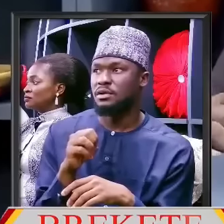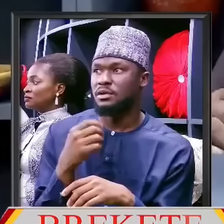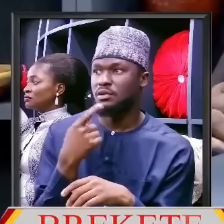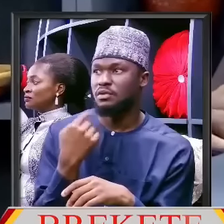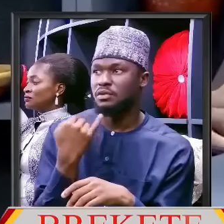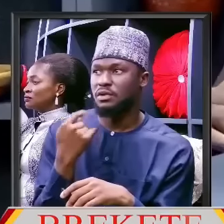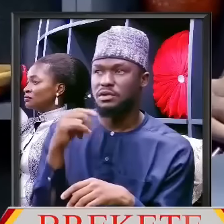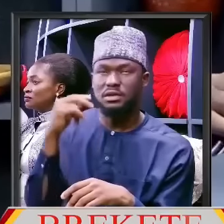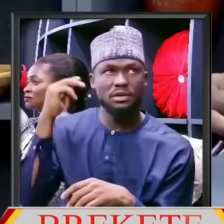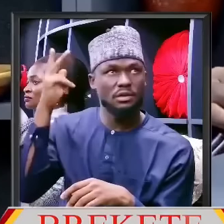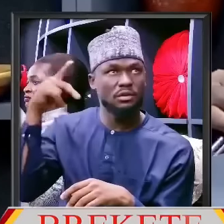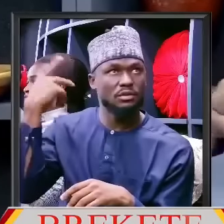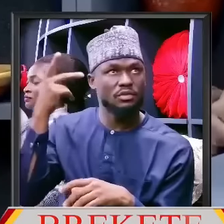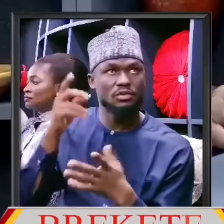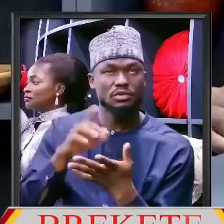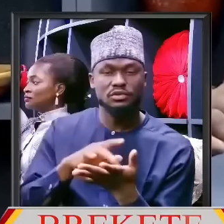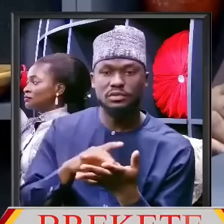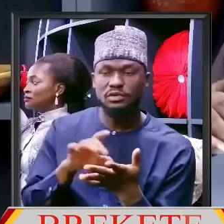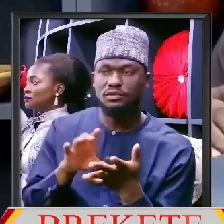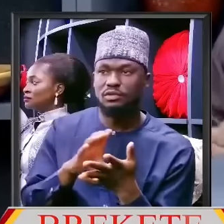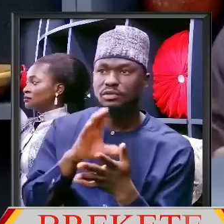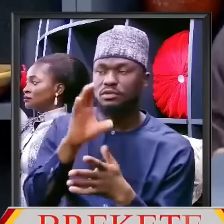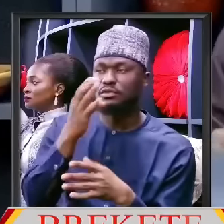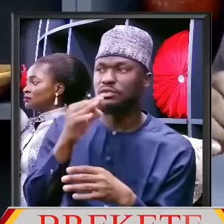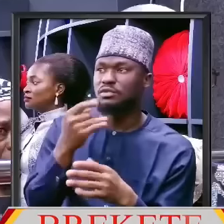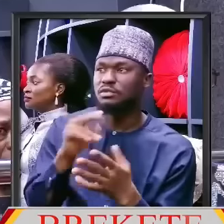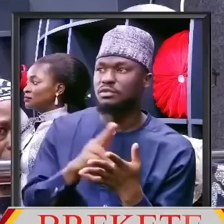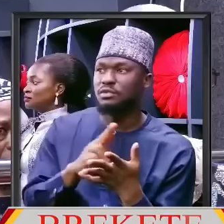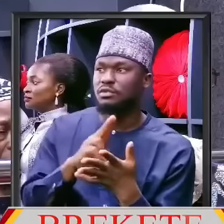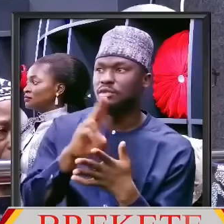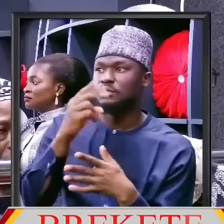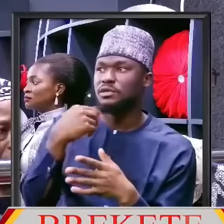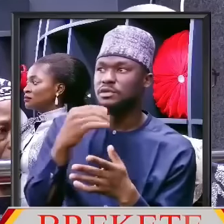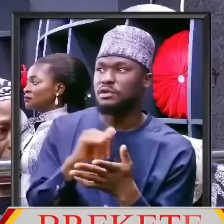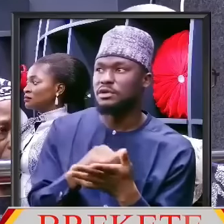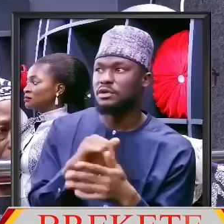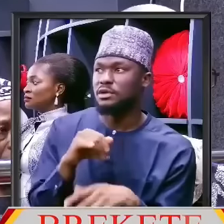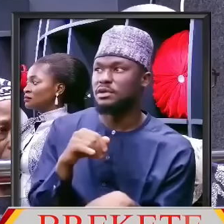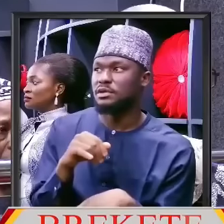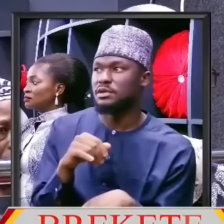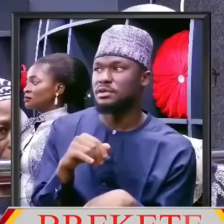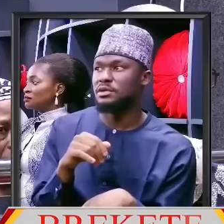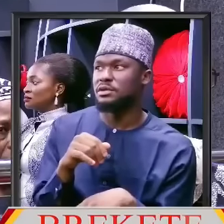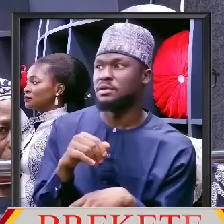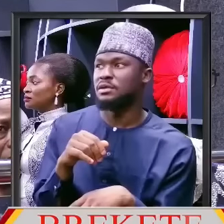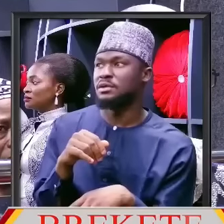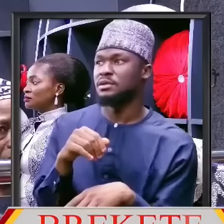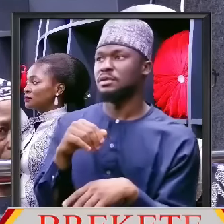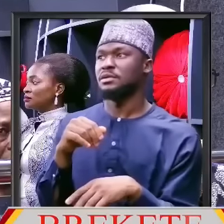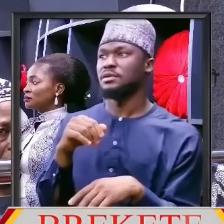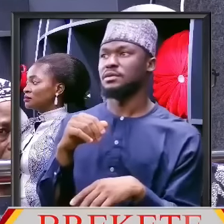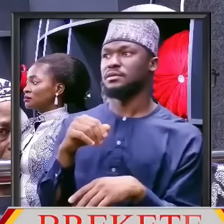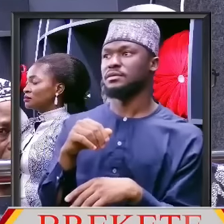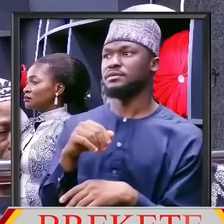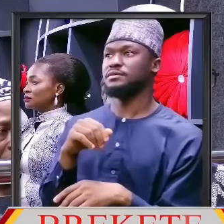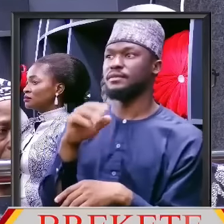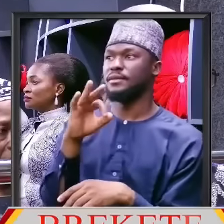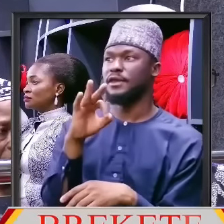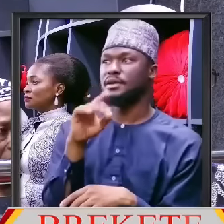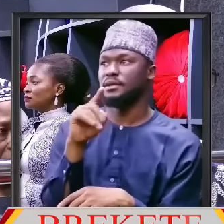provost medical college of the university. She talks in 8:30 and she go ready to receive any